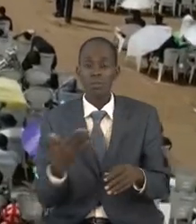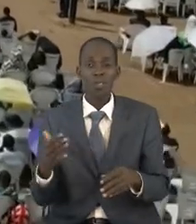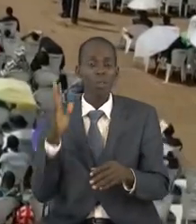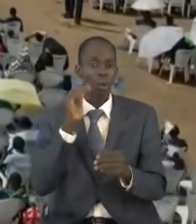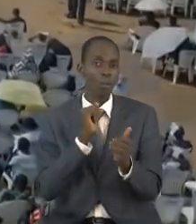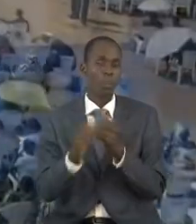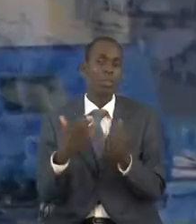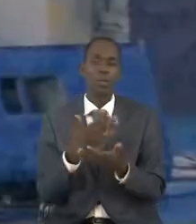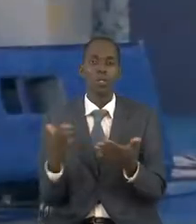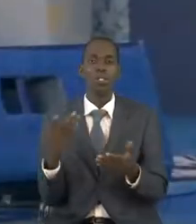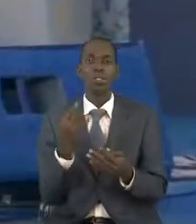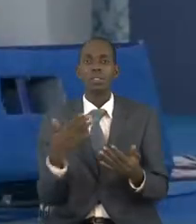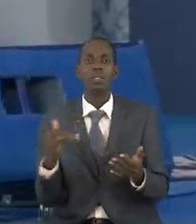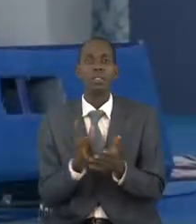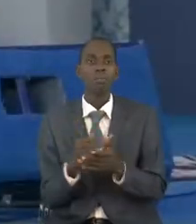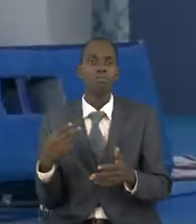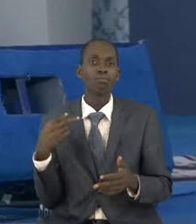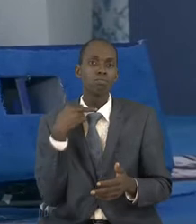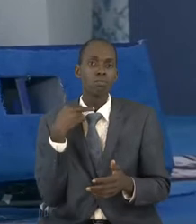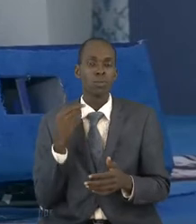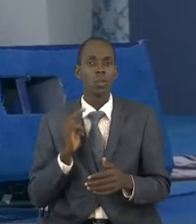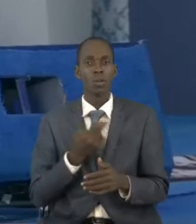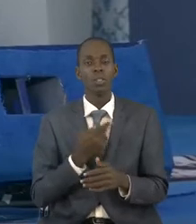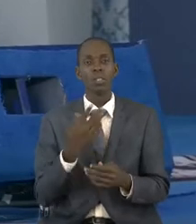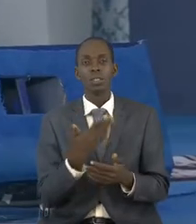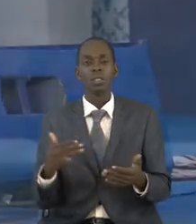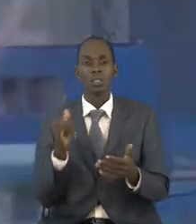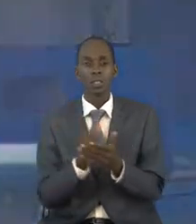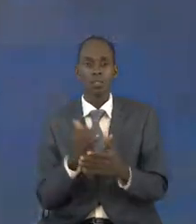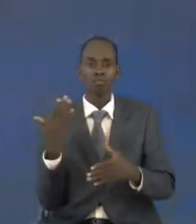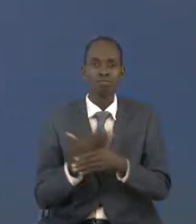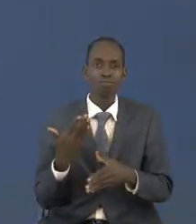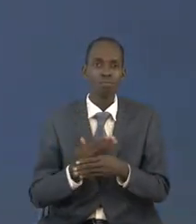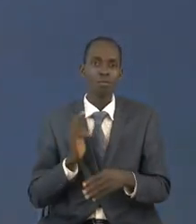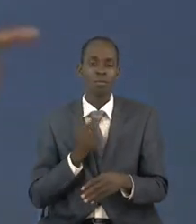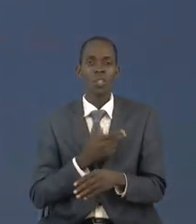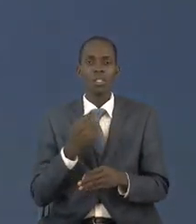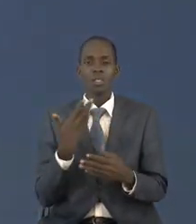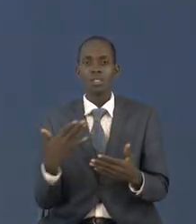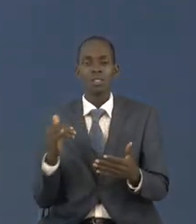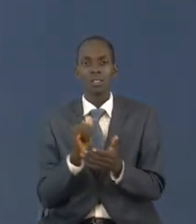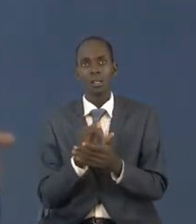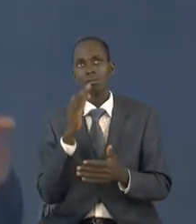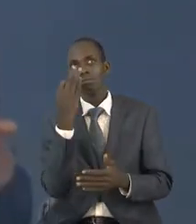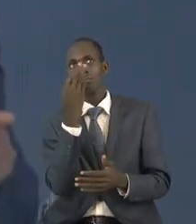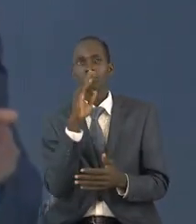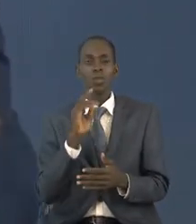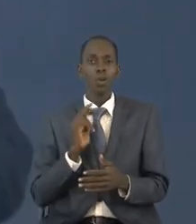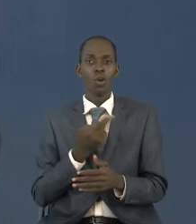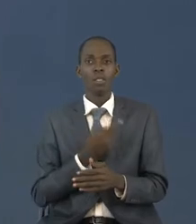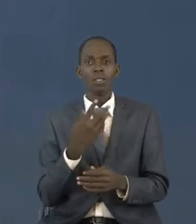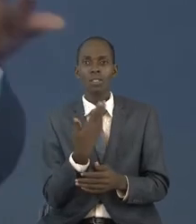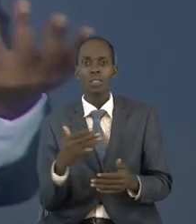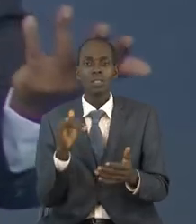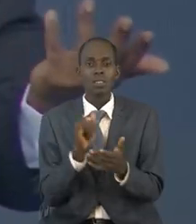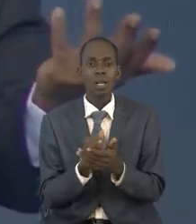us, the things that disturb us, the things that distract us, the things that point another way to